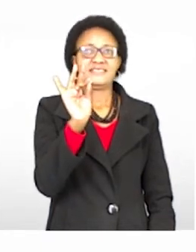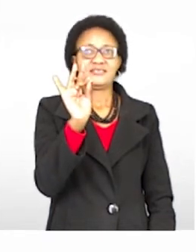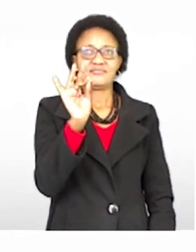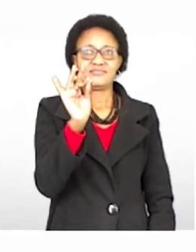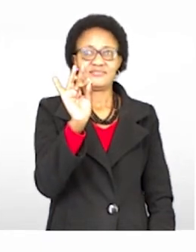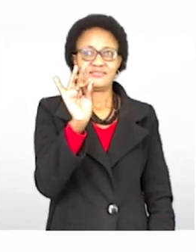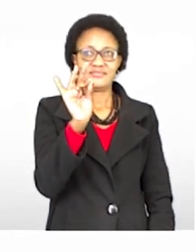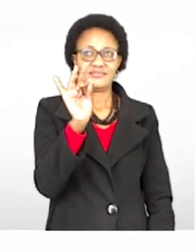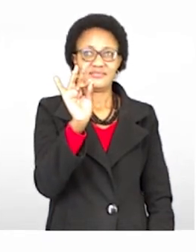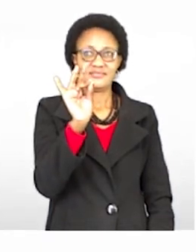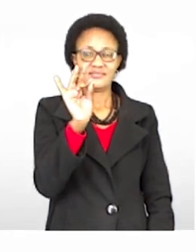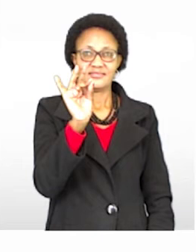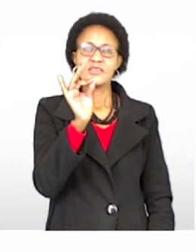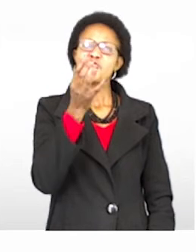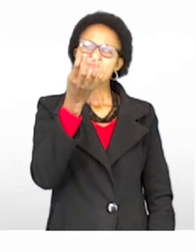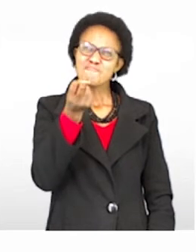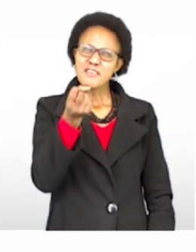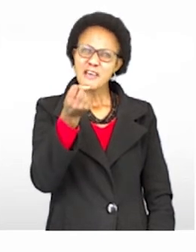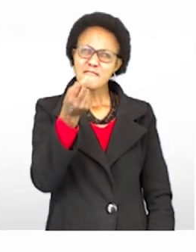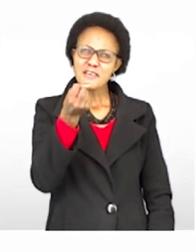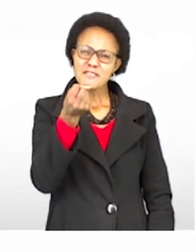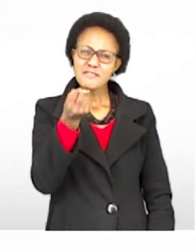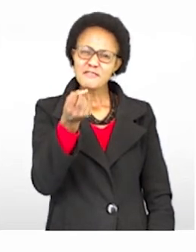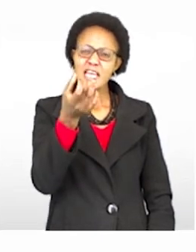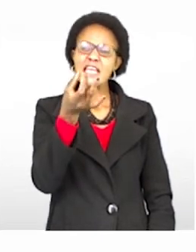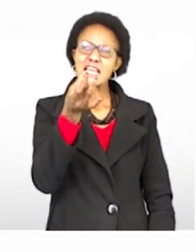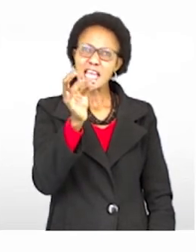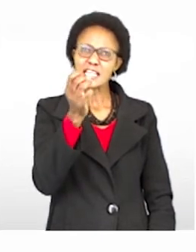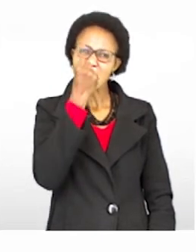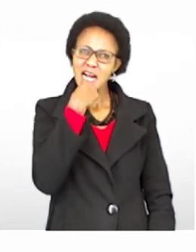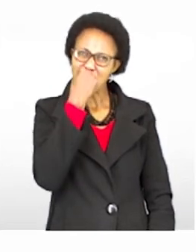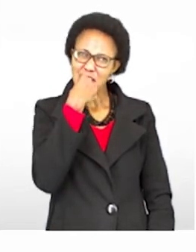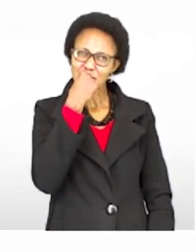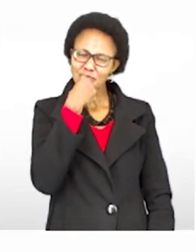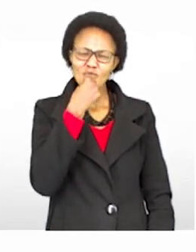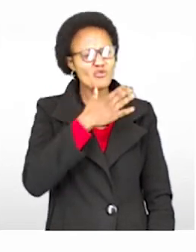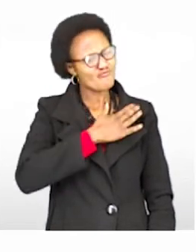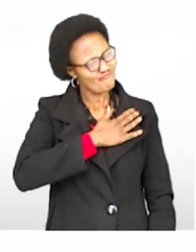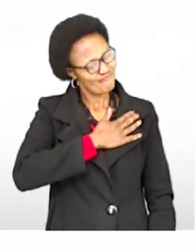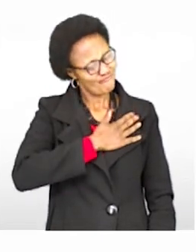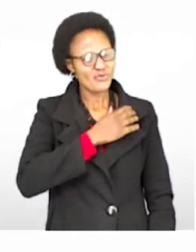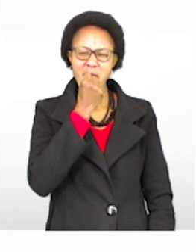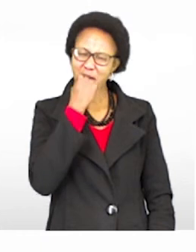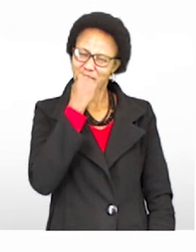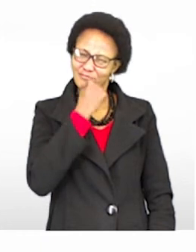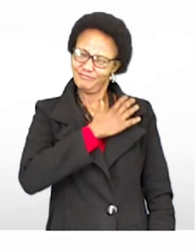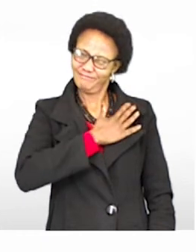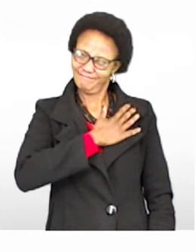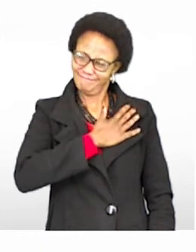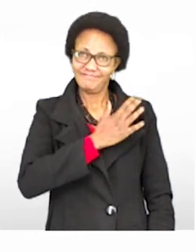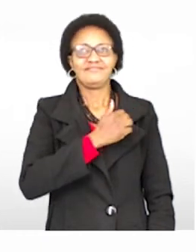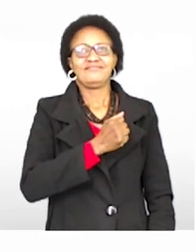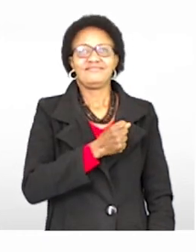8. We have 8 apples. Yummy. I love the apples, especially when I'm